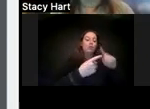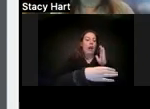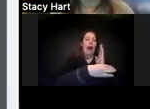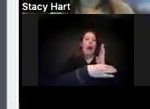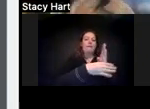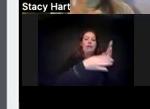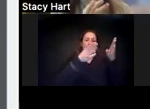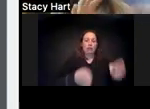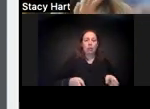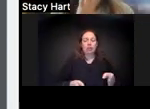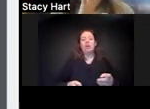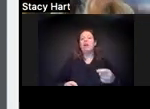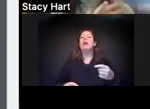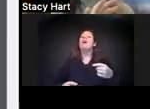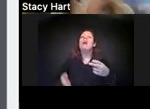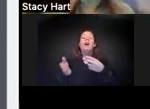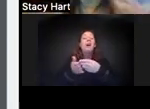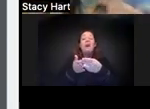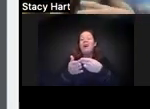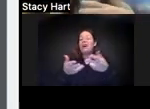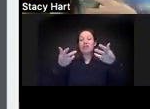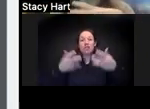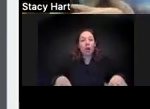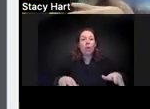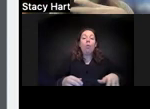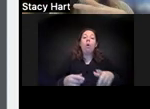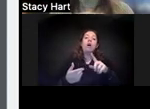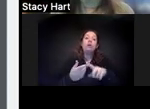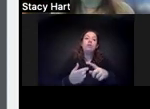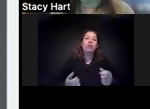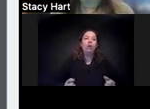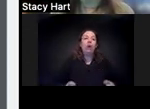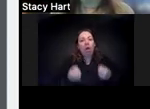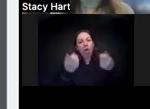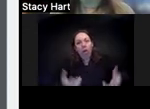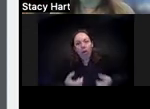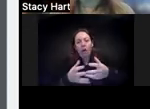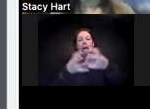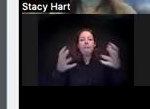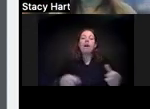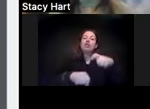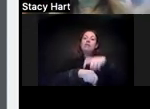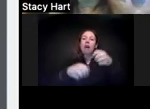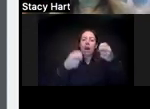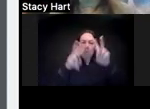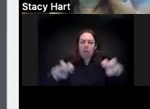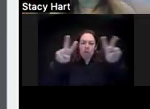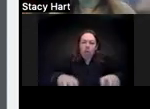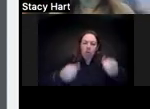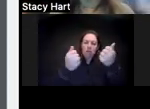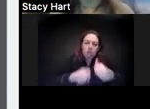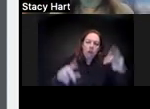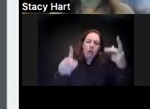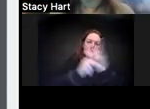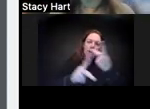spend a lot of time trying to decide who is and who is not a person with disability. We just want to make sure